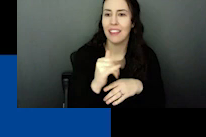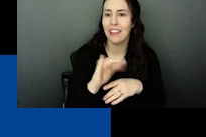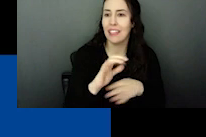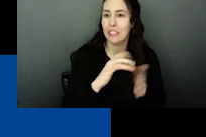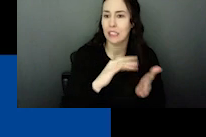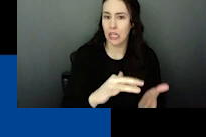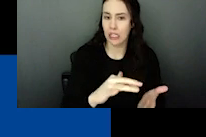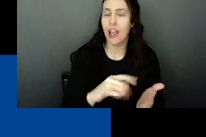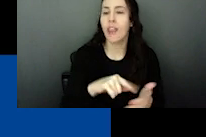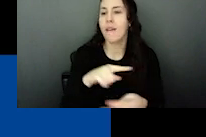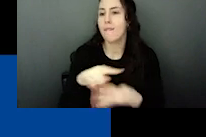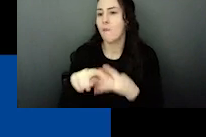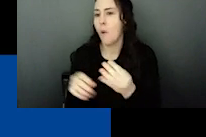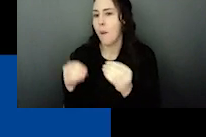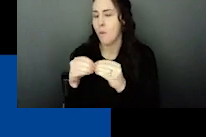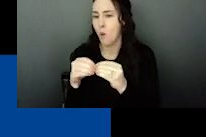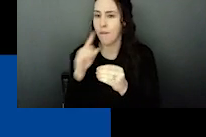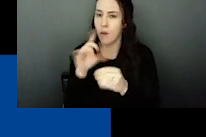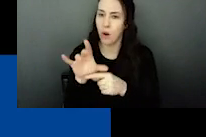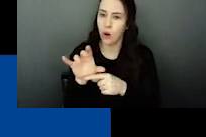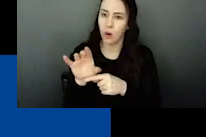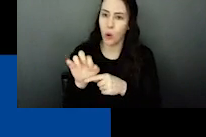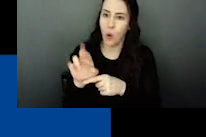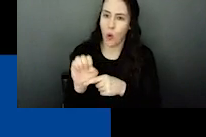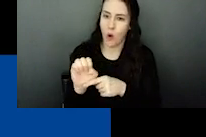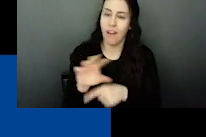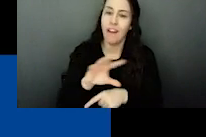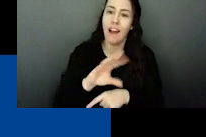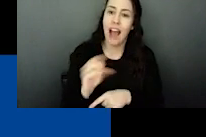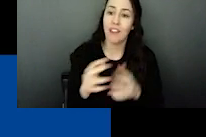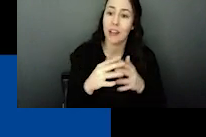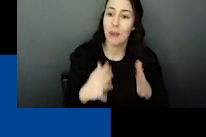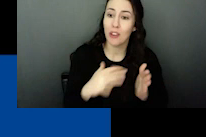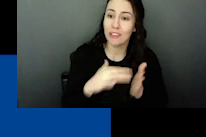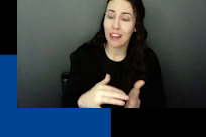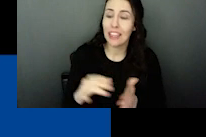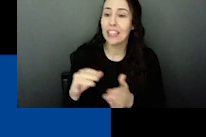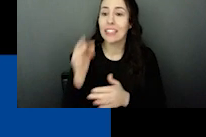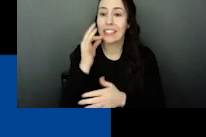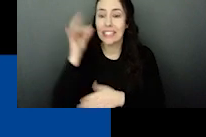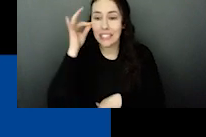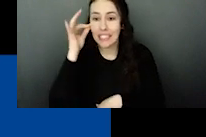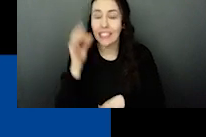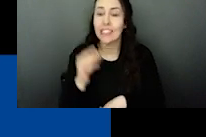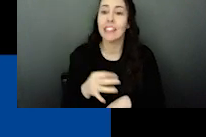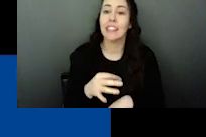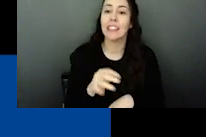core ethnic studies areas: African-American studies, Indian studies, Asian-American studies, and Chicano-Chicana